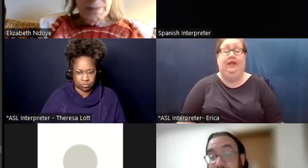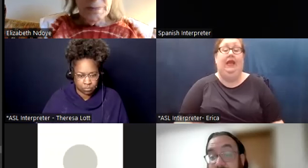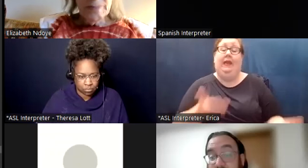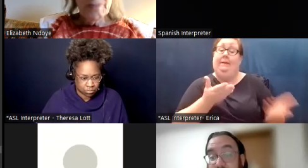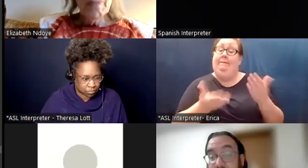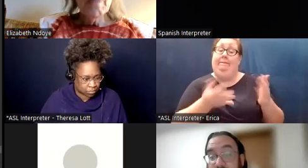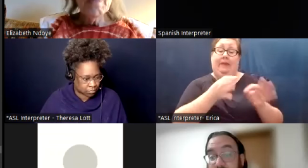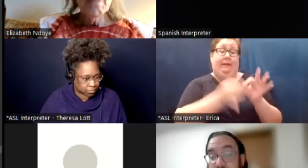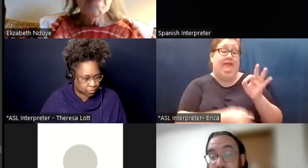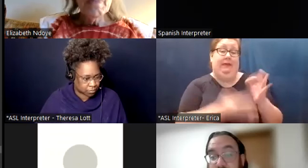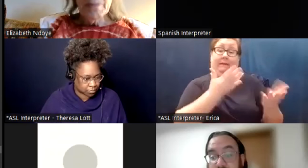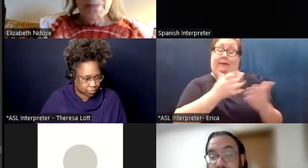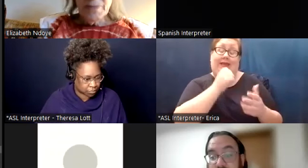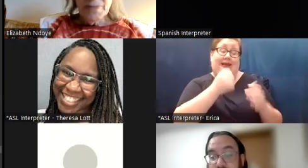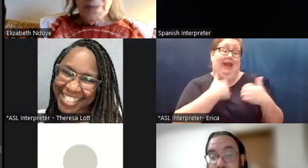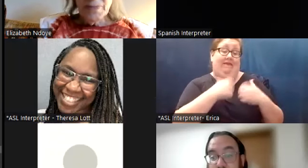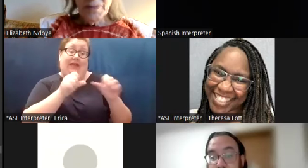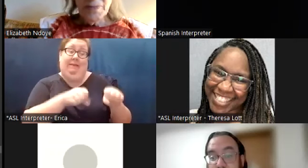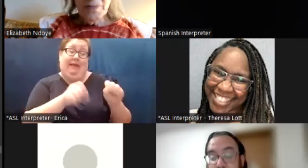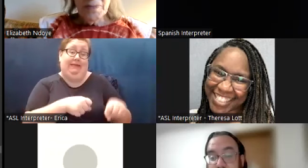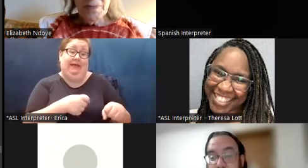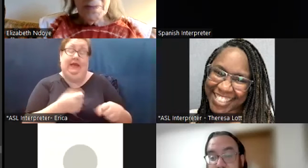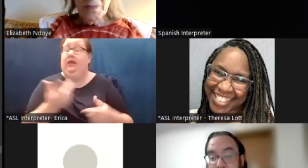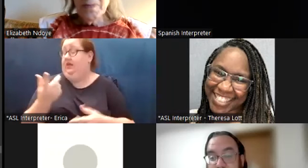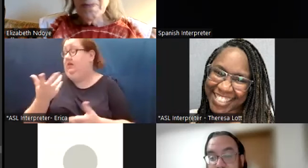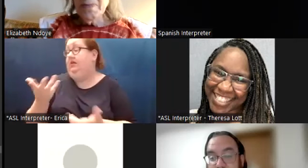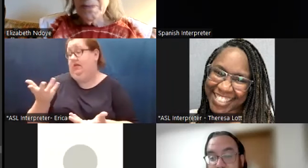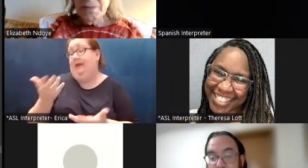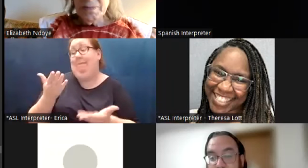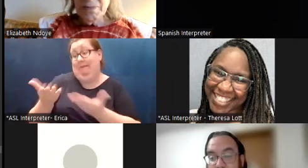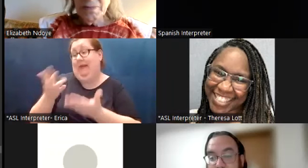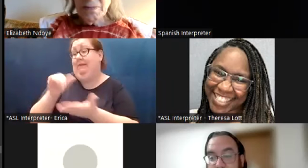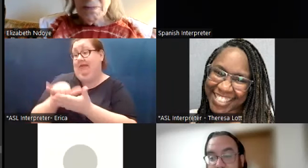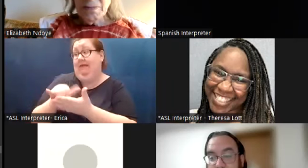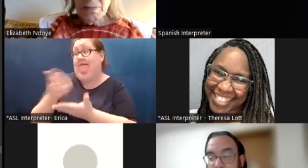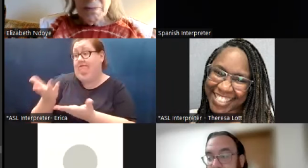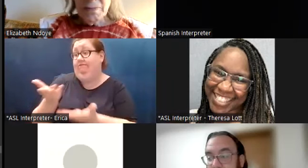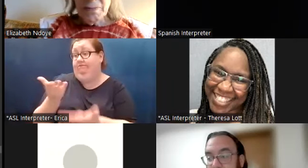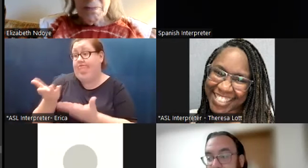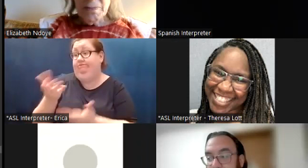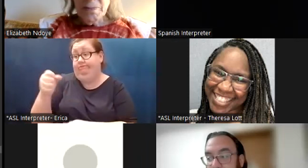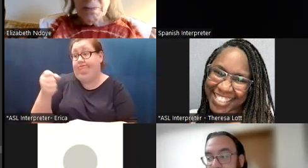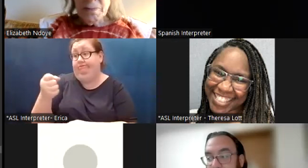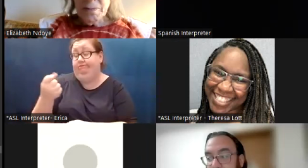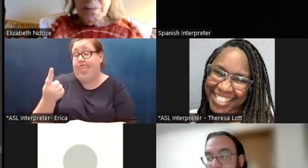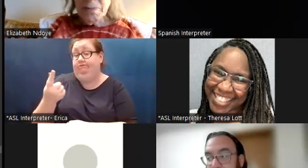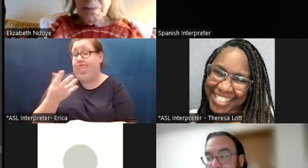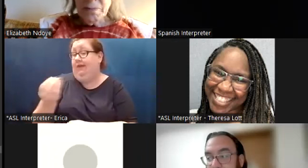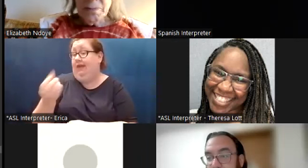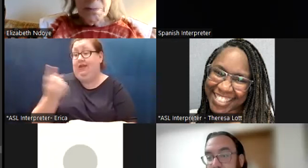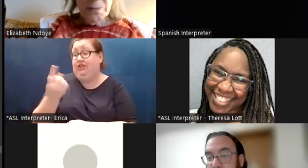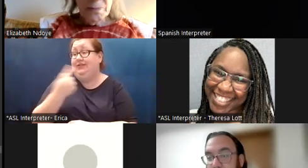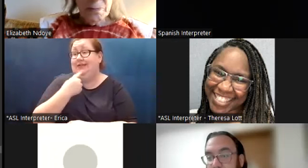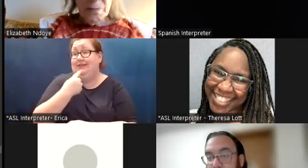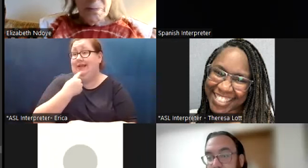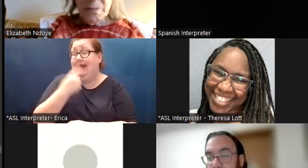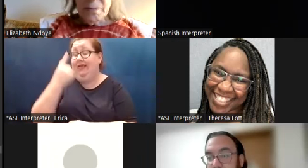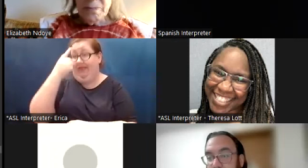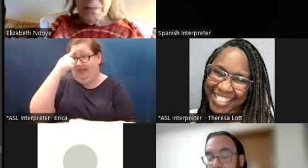have the capacity. It could have been. It may have been. And, I just, as I said, I think the